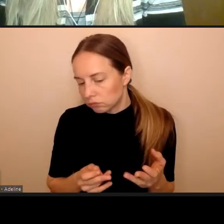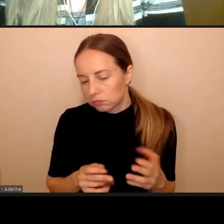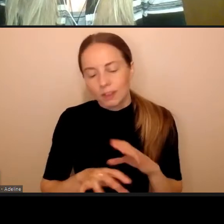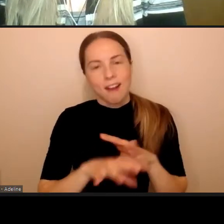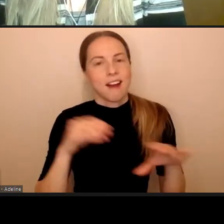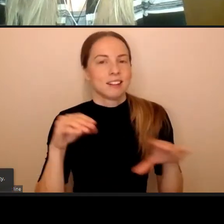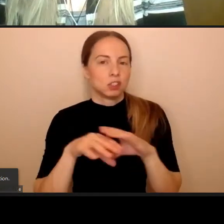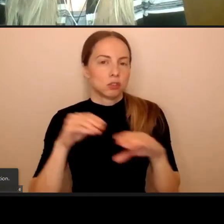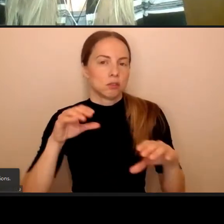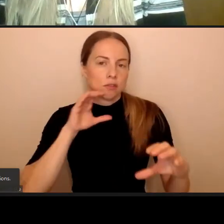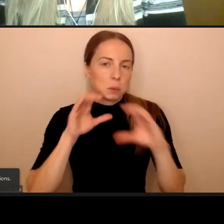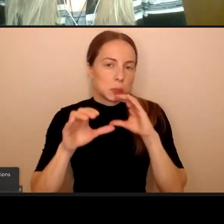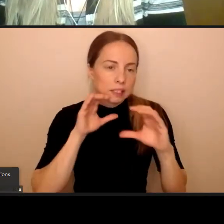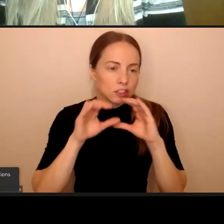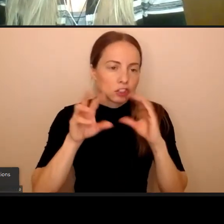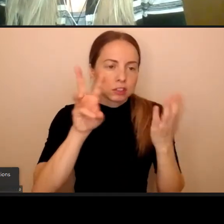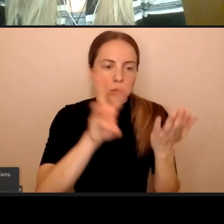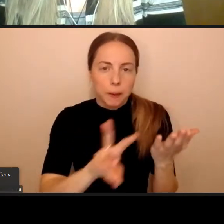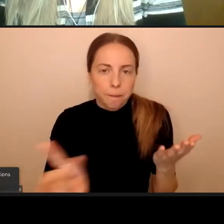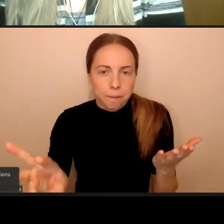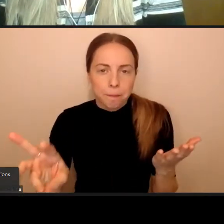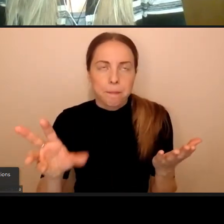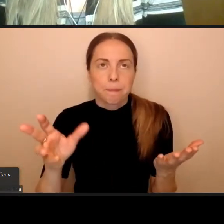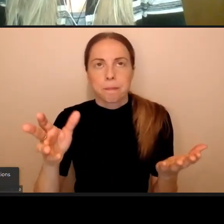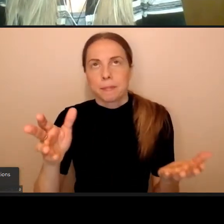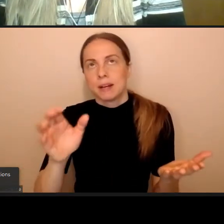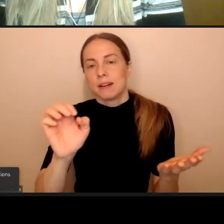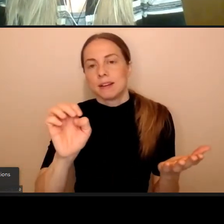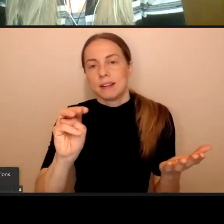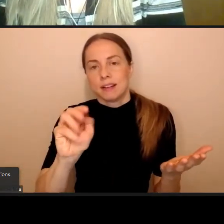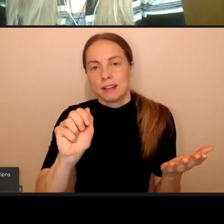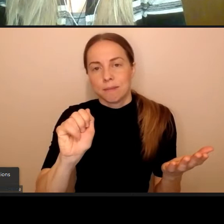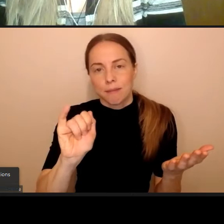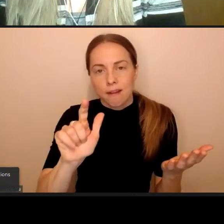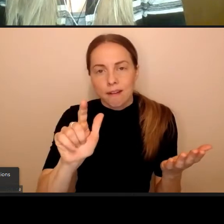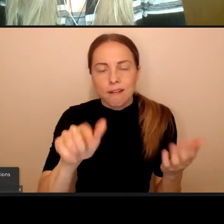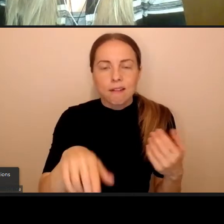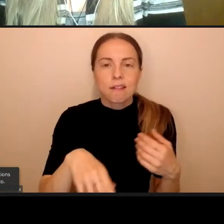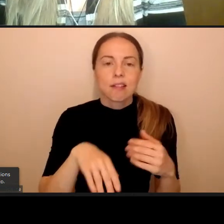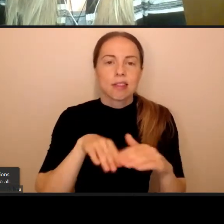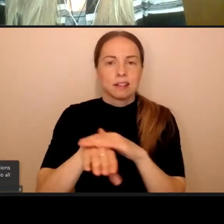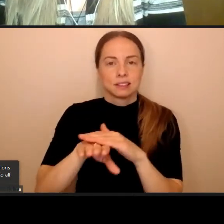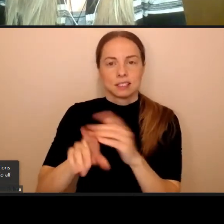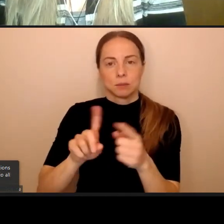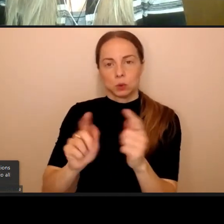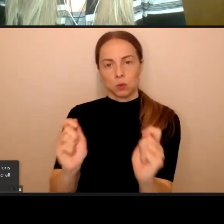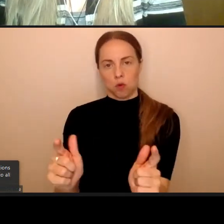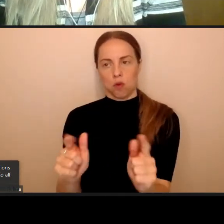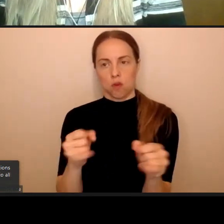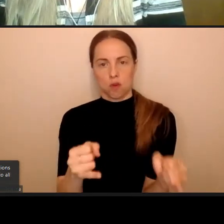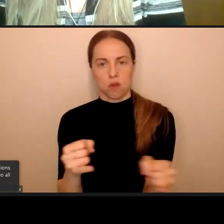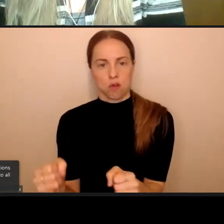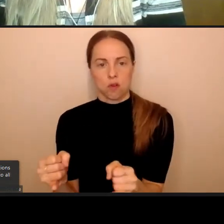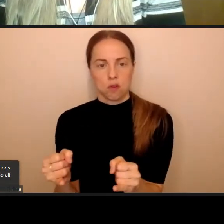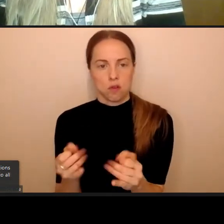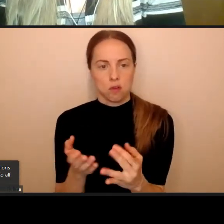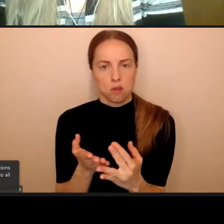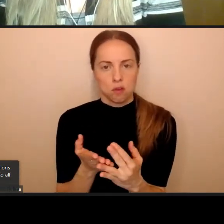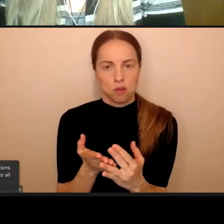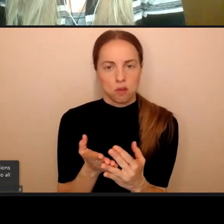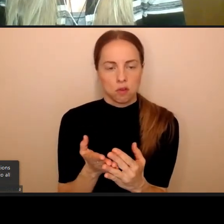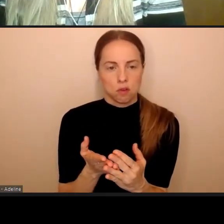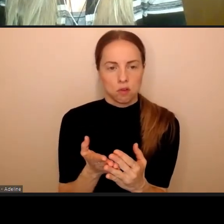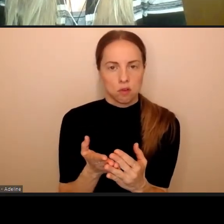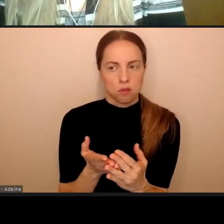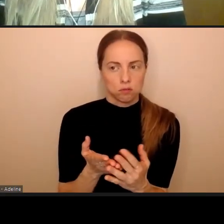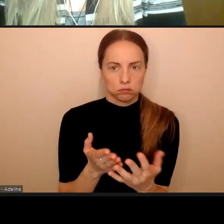external communications, websites, emails, whatever, it's accessible to all individuals throughout. Make